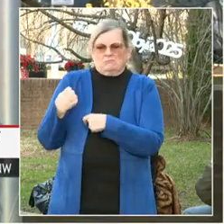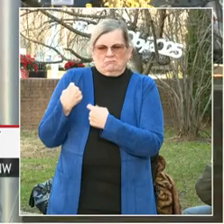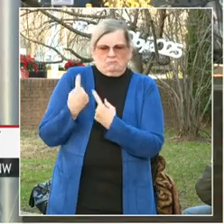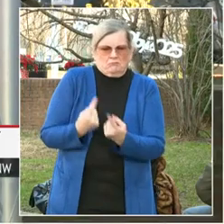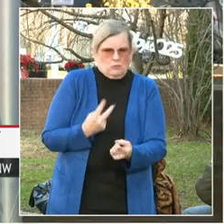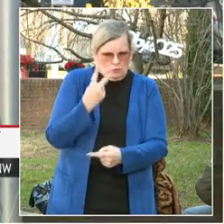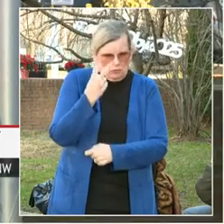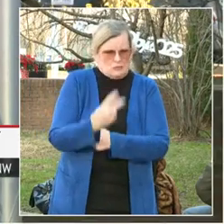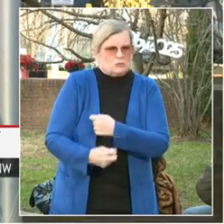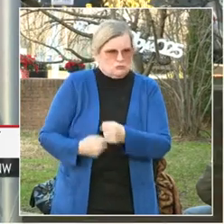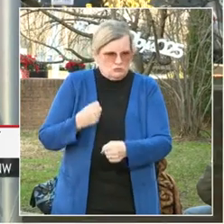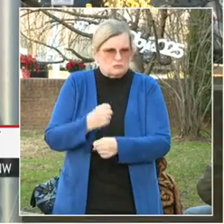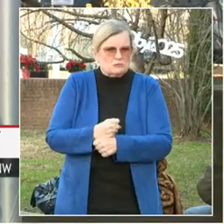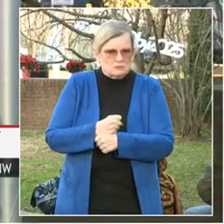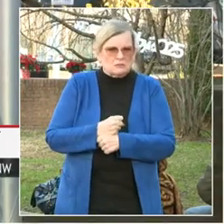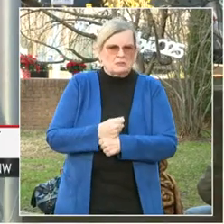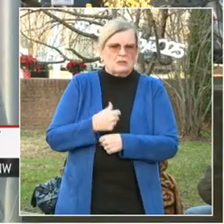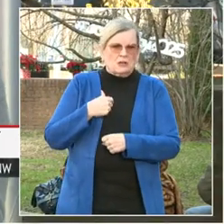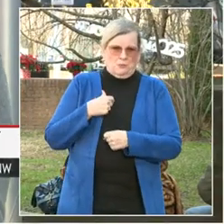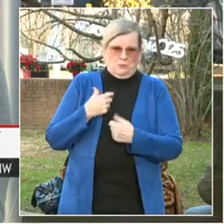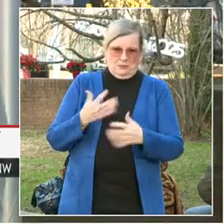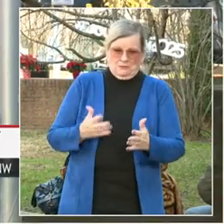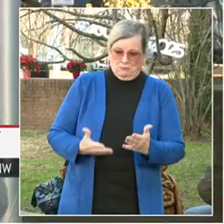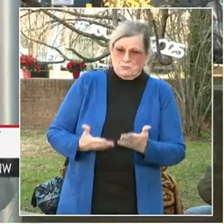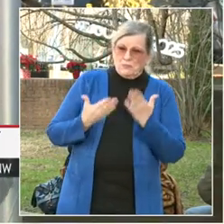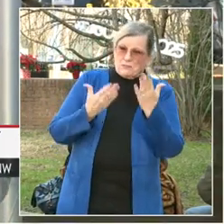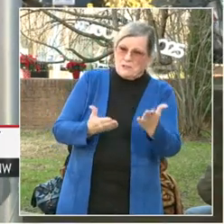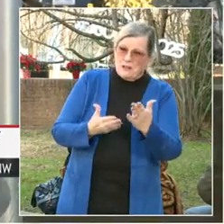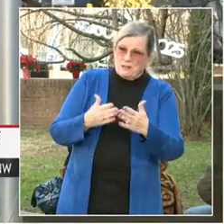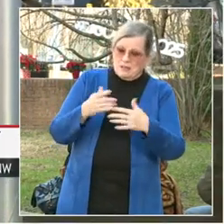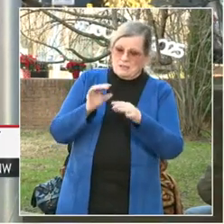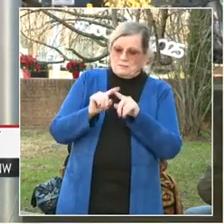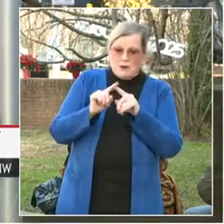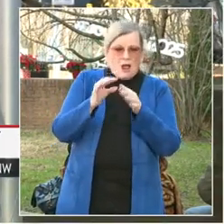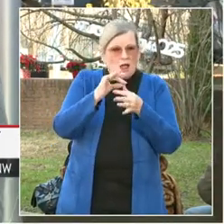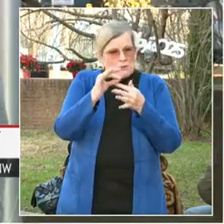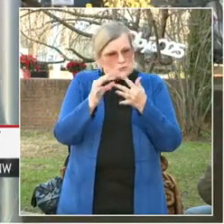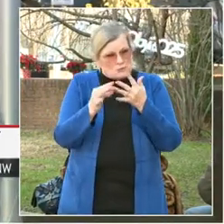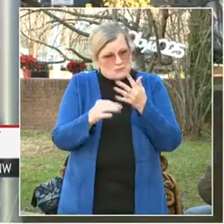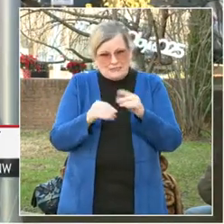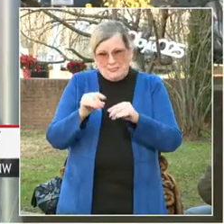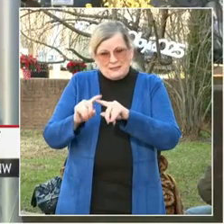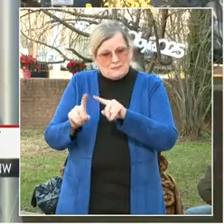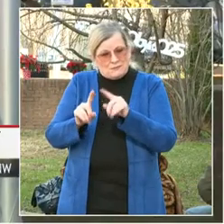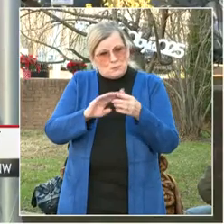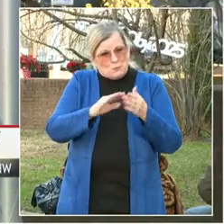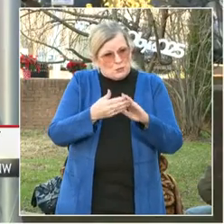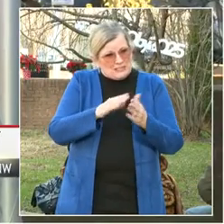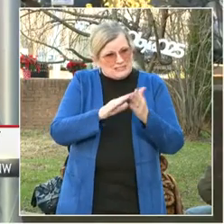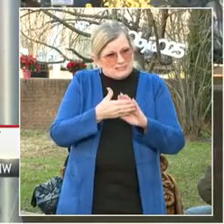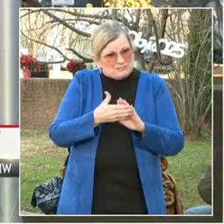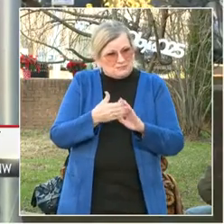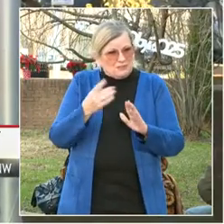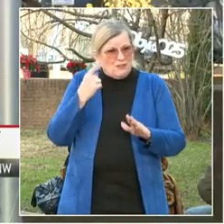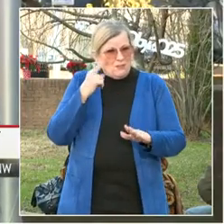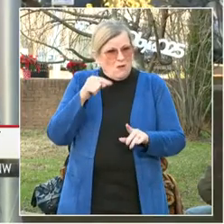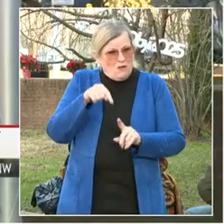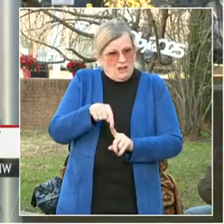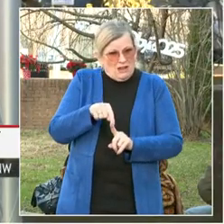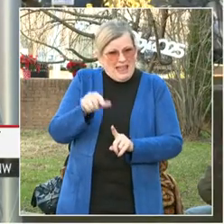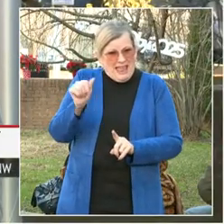We have presented alternatives to the community, and 4 ANCs have endorsed